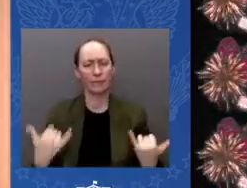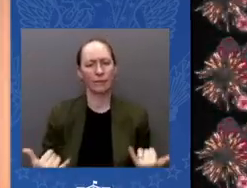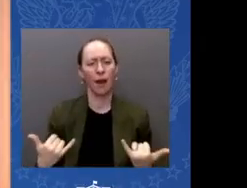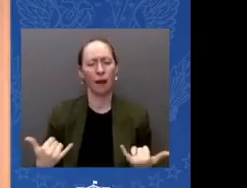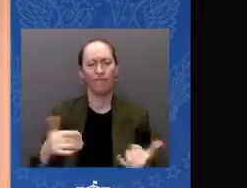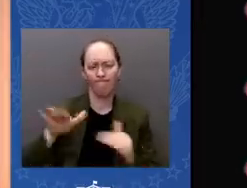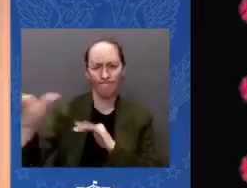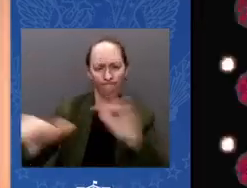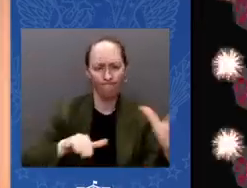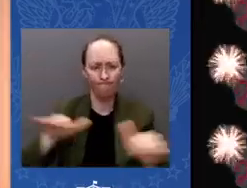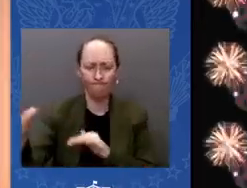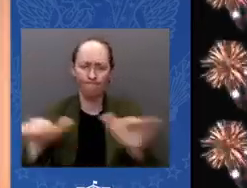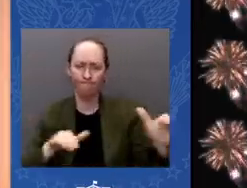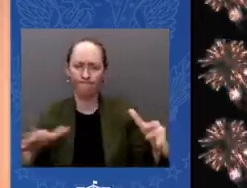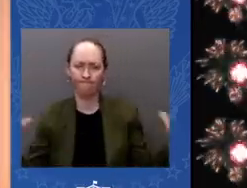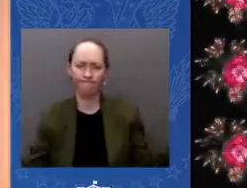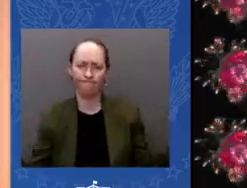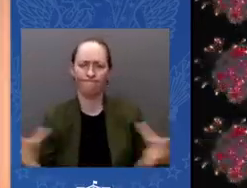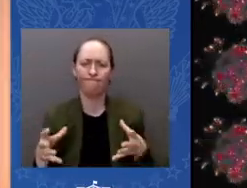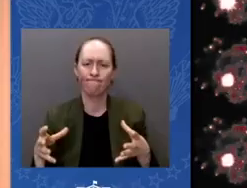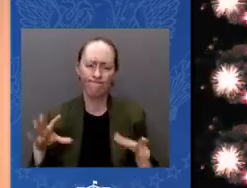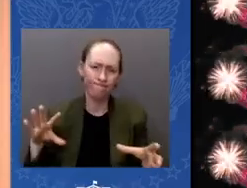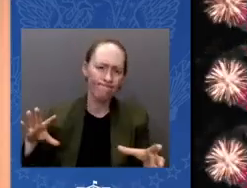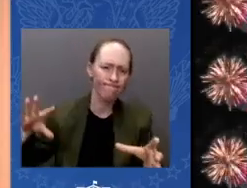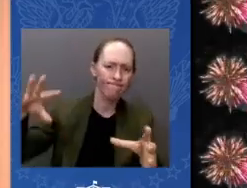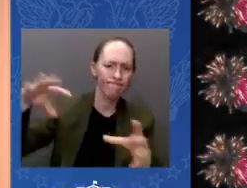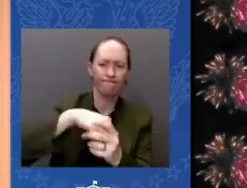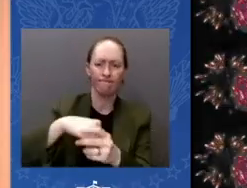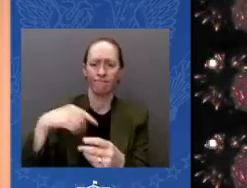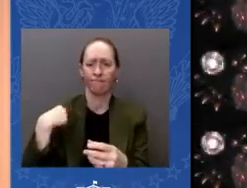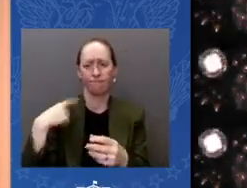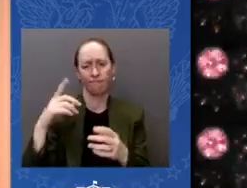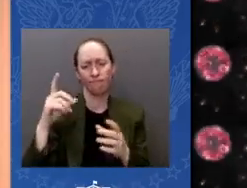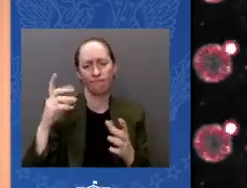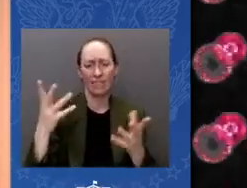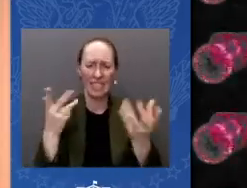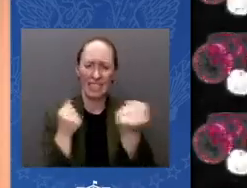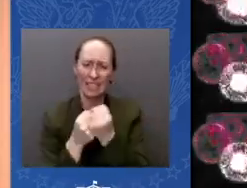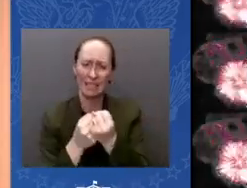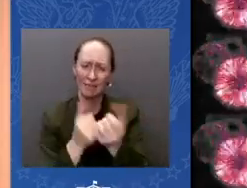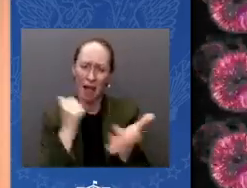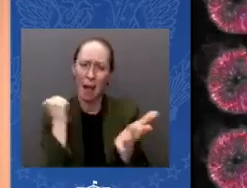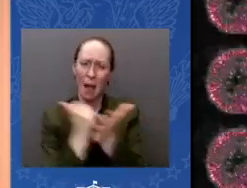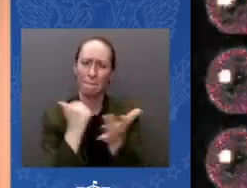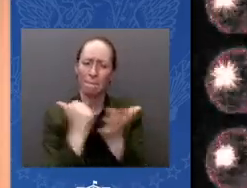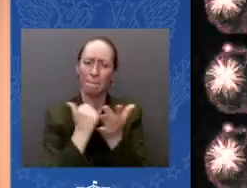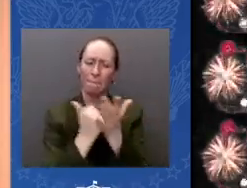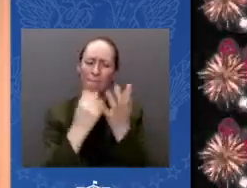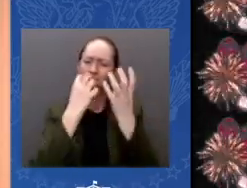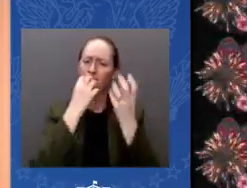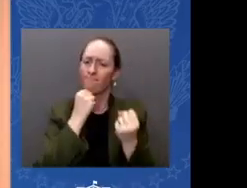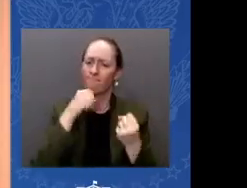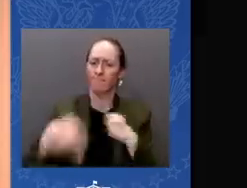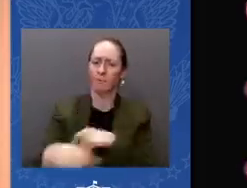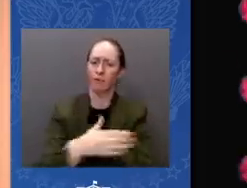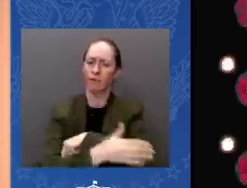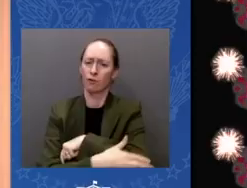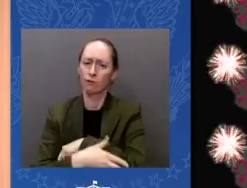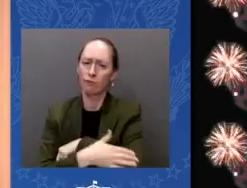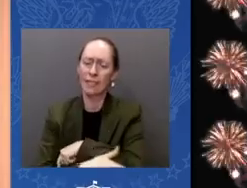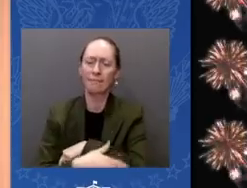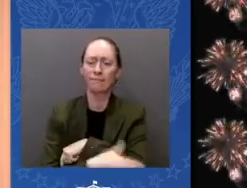promise of this nation, the same promise of opportunity and equality that brought you and your families here in the first place, to this great